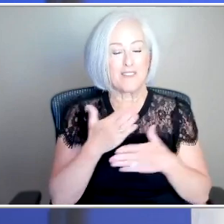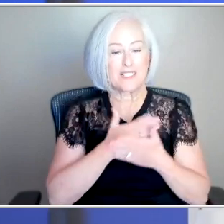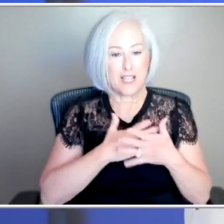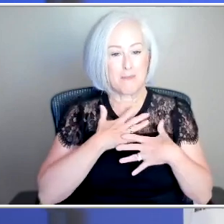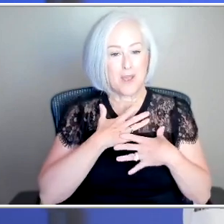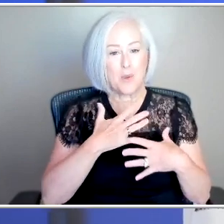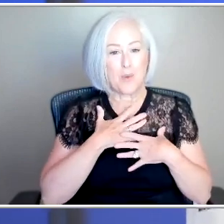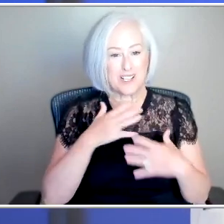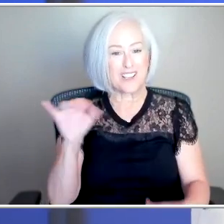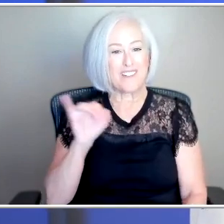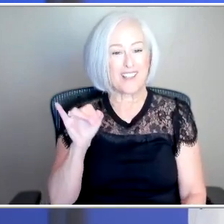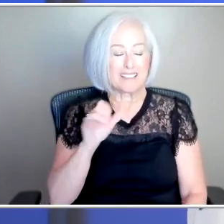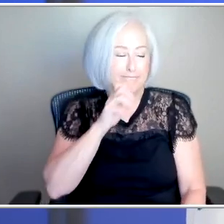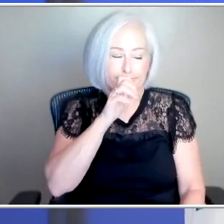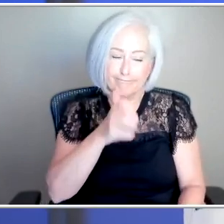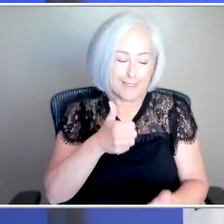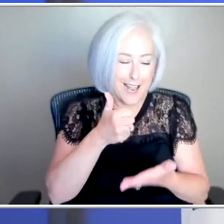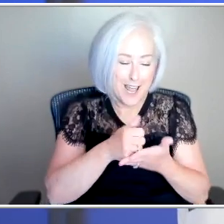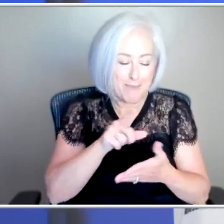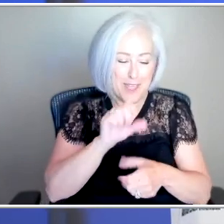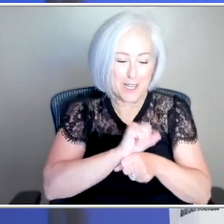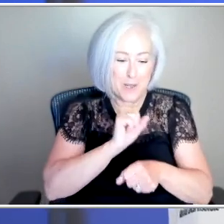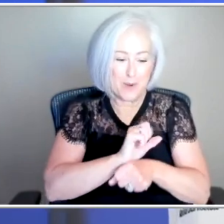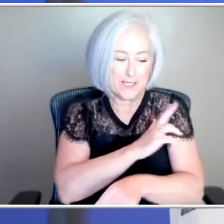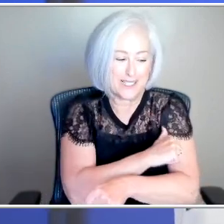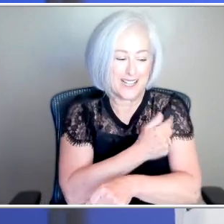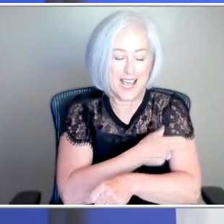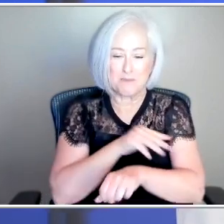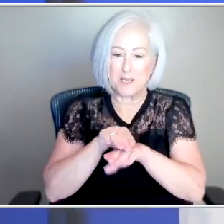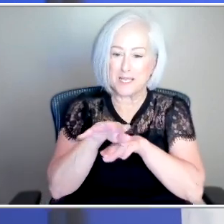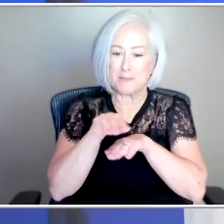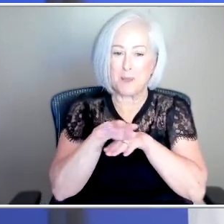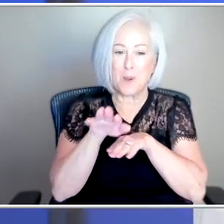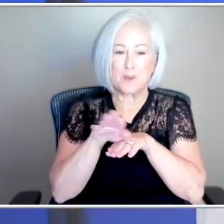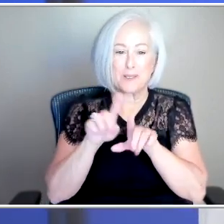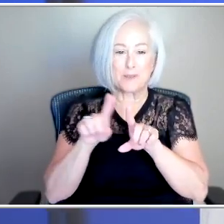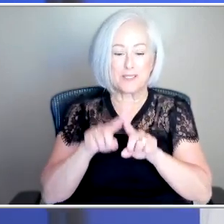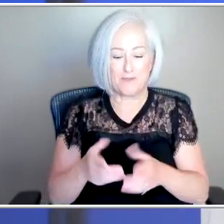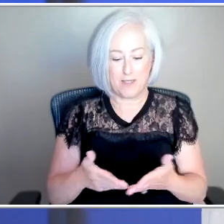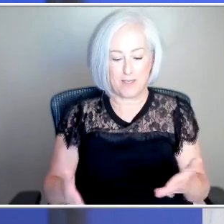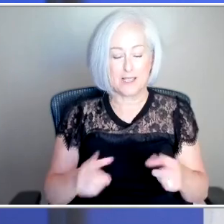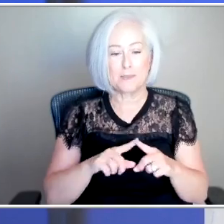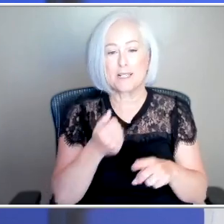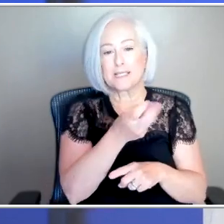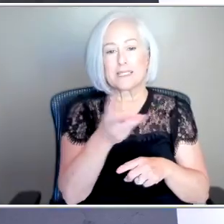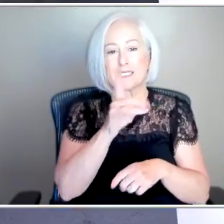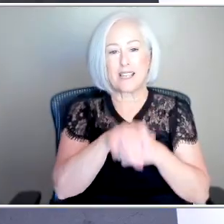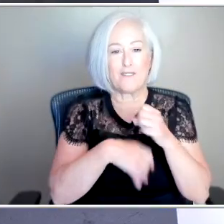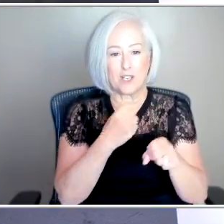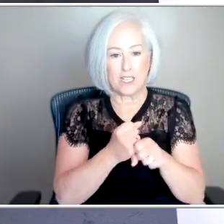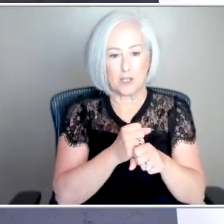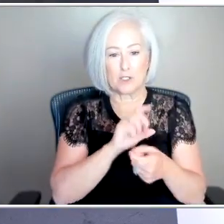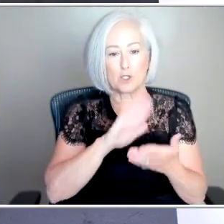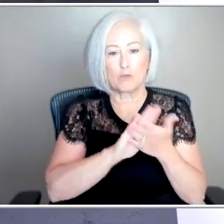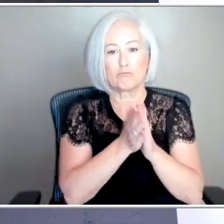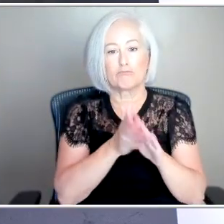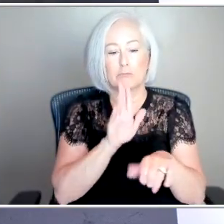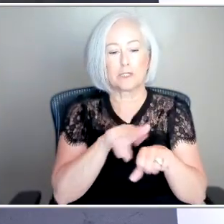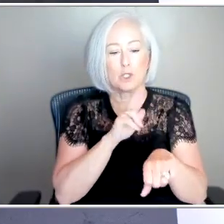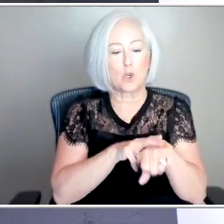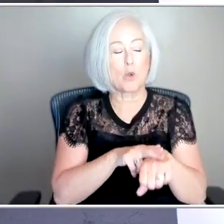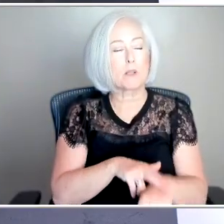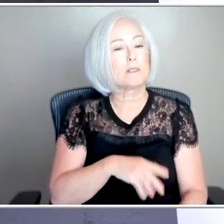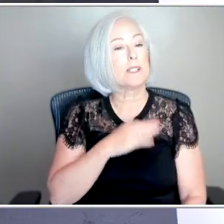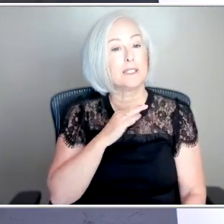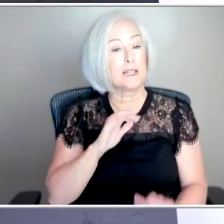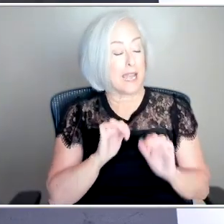hospital, gets exposed to different things. But it takes a couple of years to get back to normal. Another question, just how is Adrian now? What